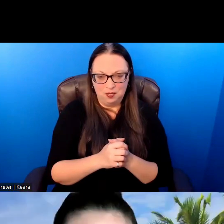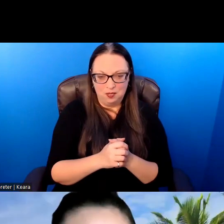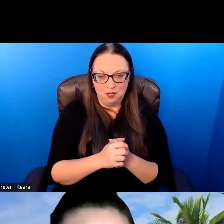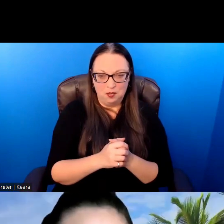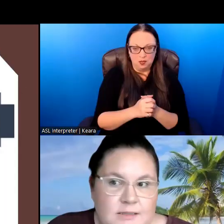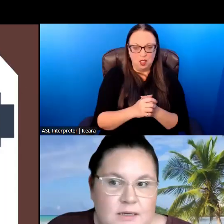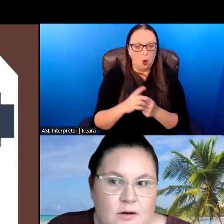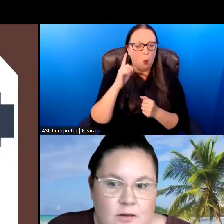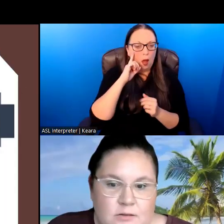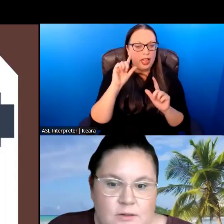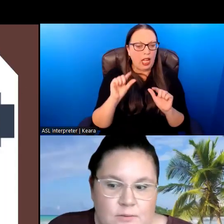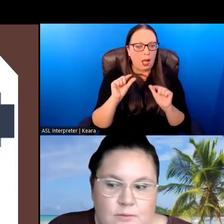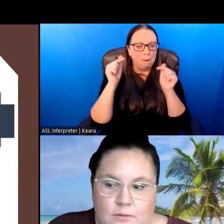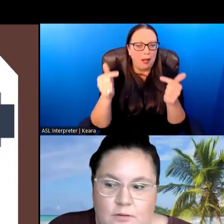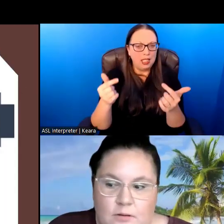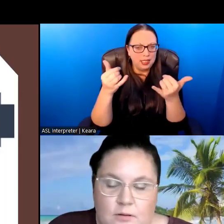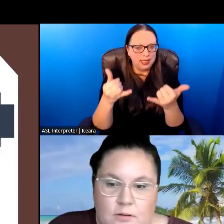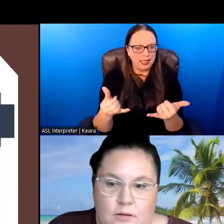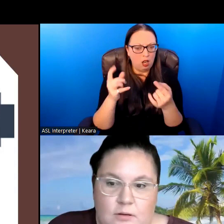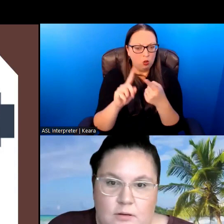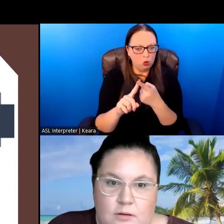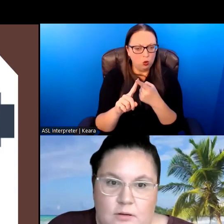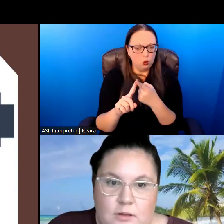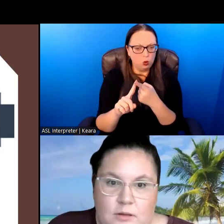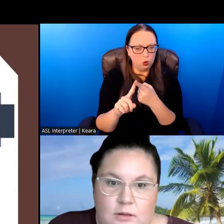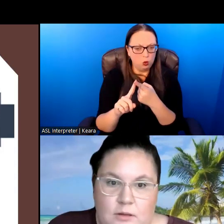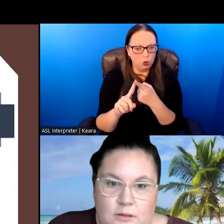I think I'm passing it on to,